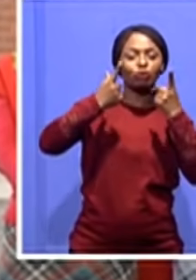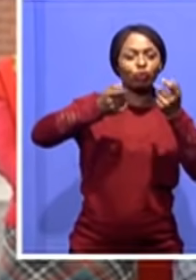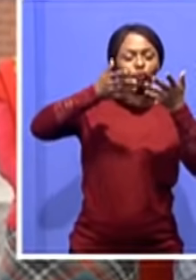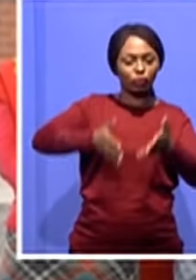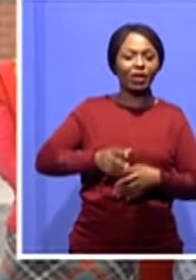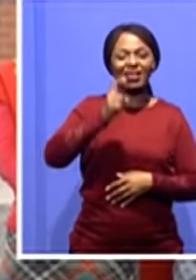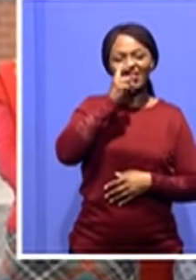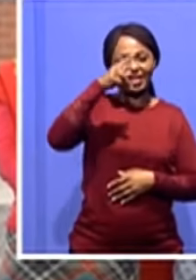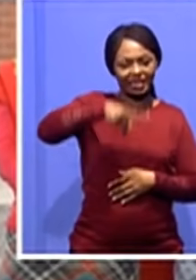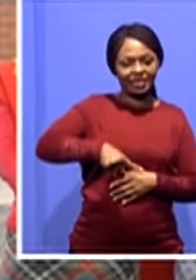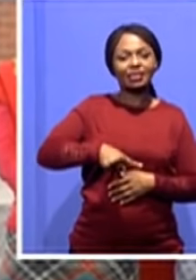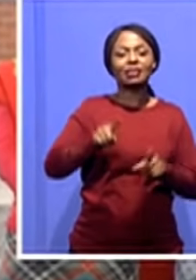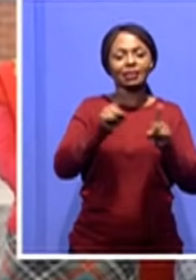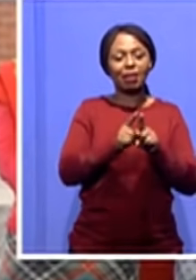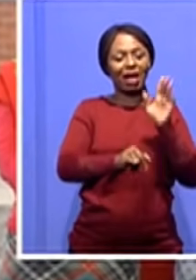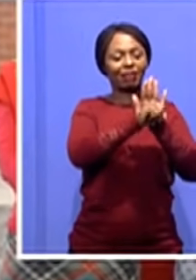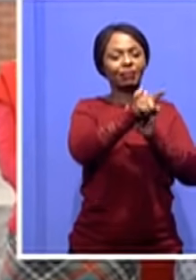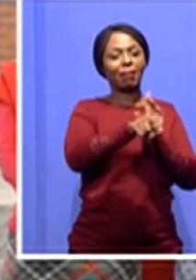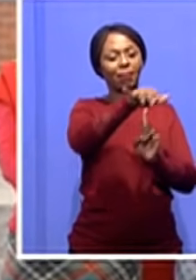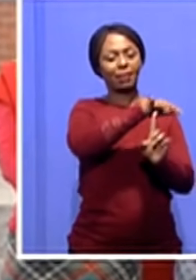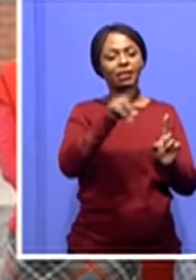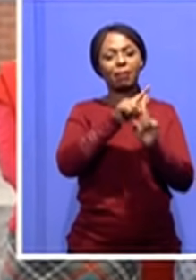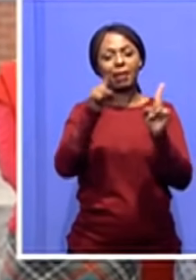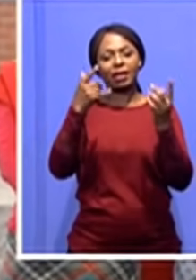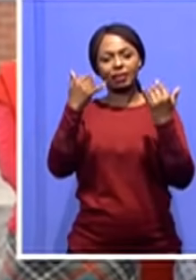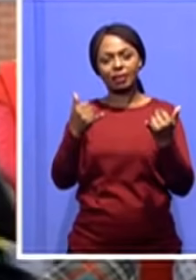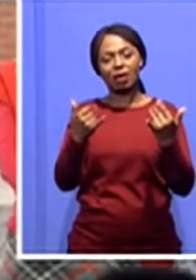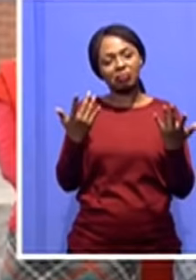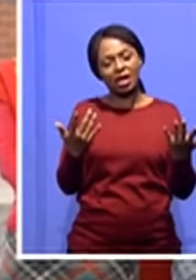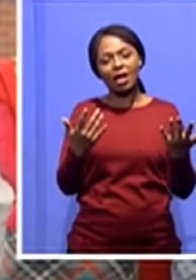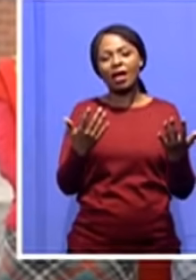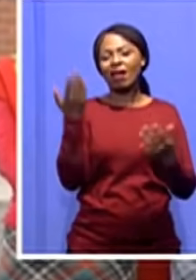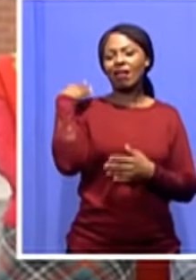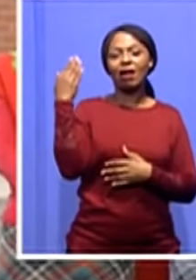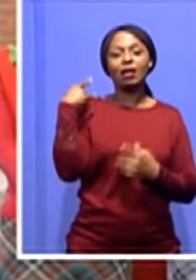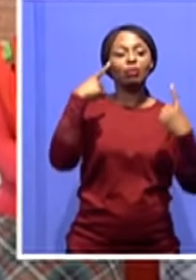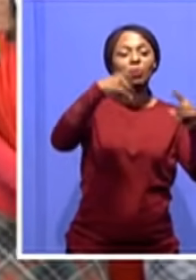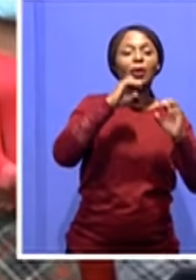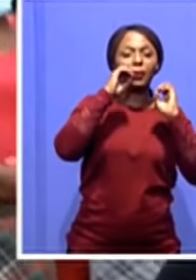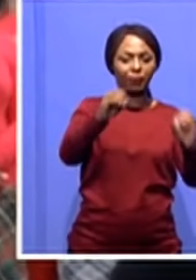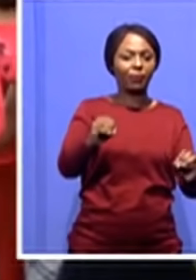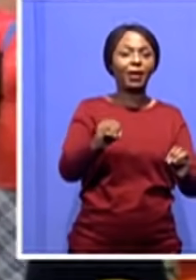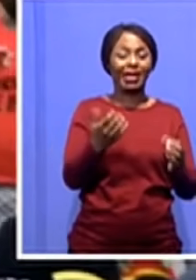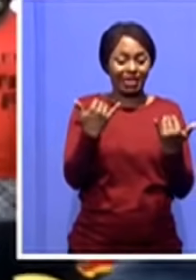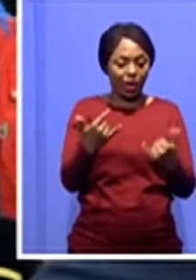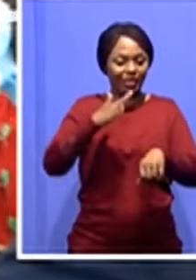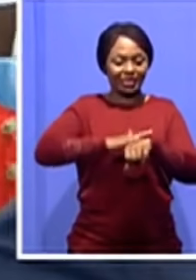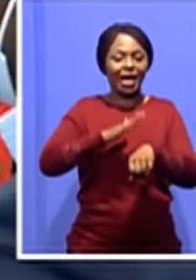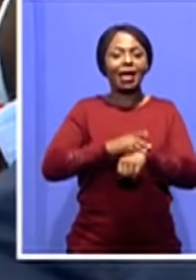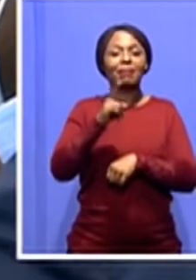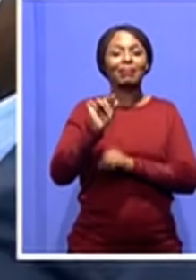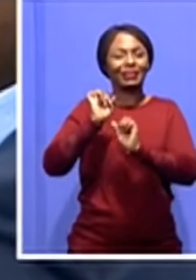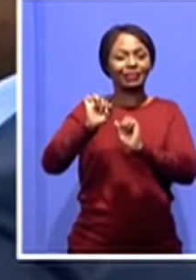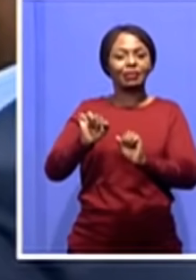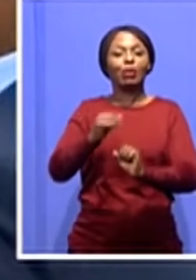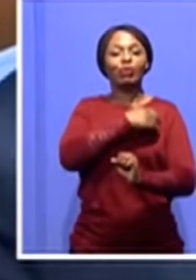have an opportunity to come here, so this was his opportunity to come and visit. Well, certainly the EFF has been one of those political parties